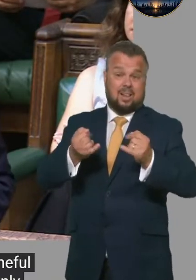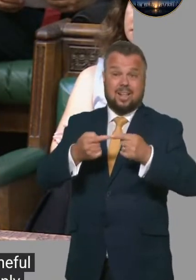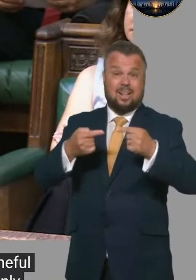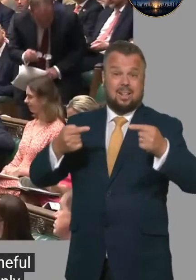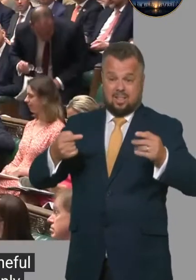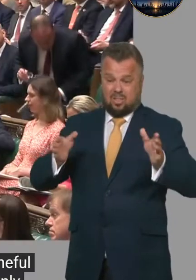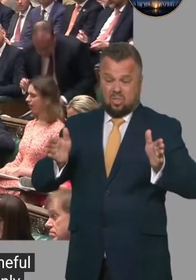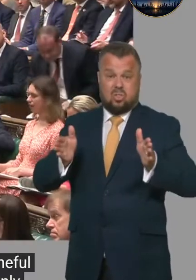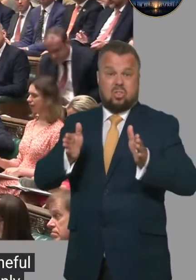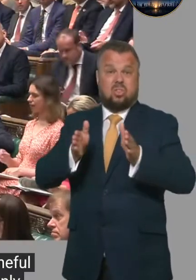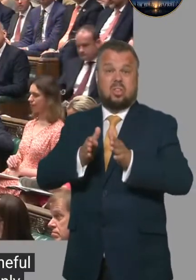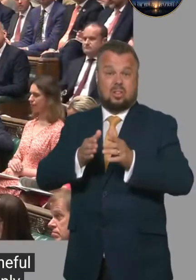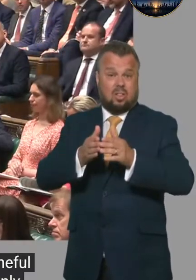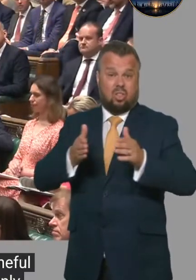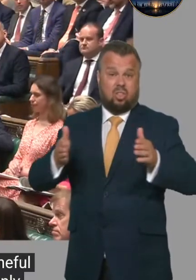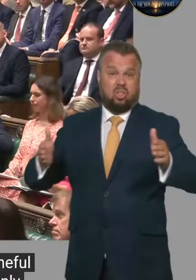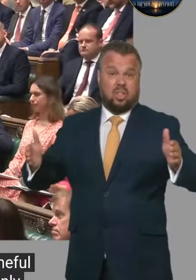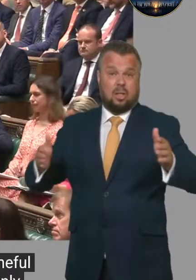private schools?